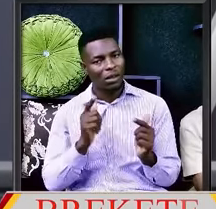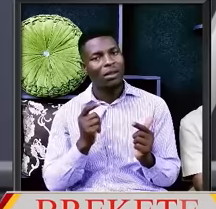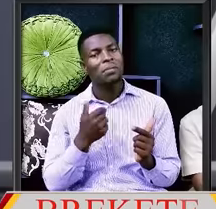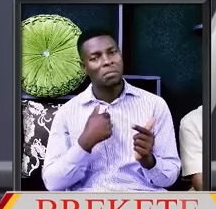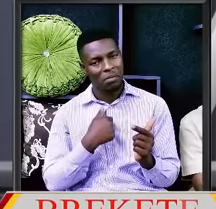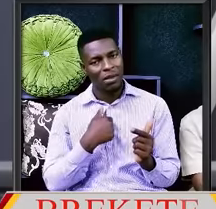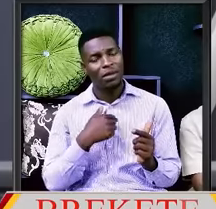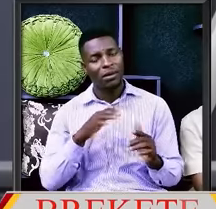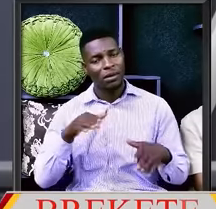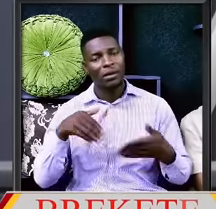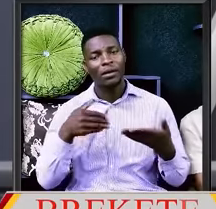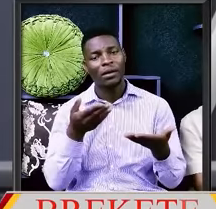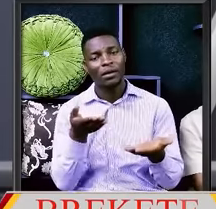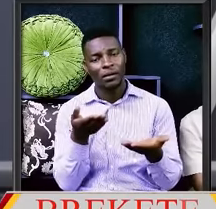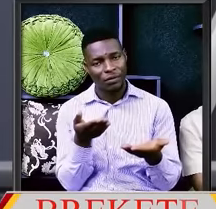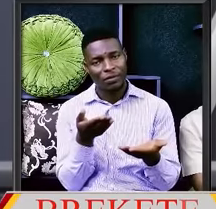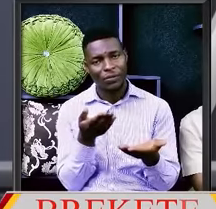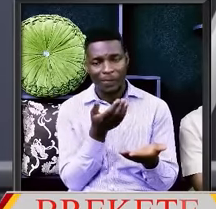I give you...